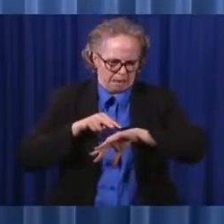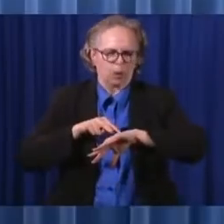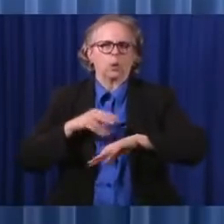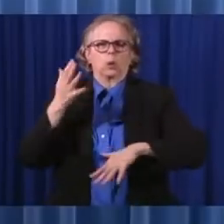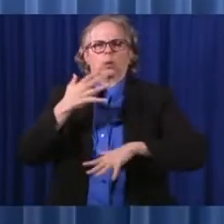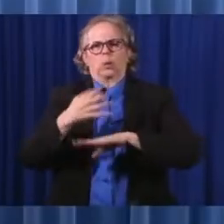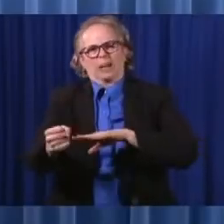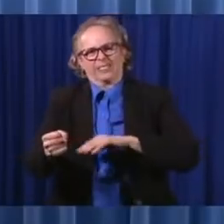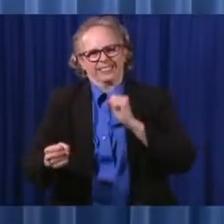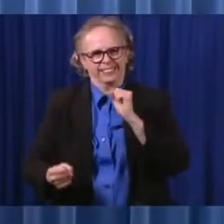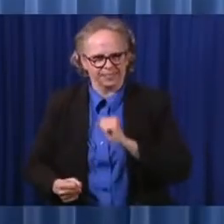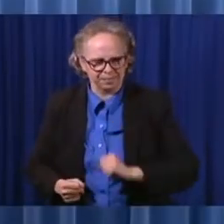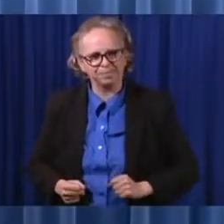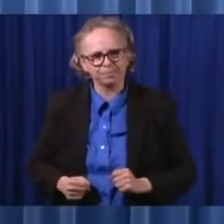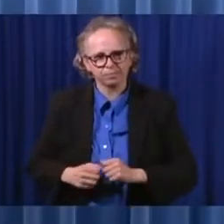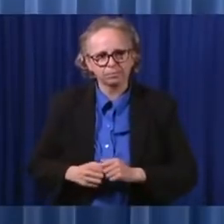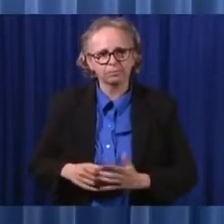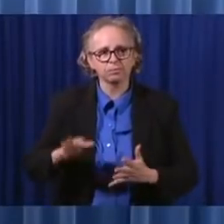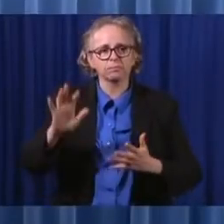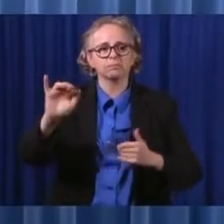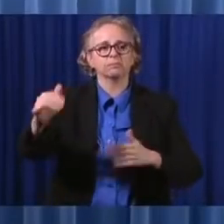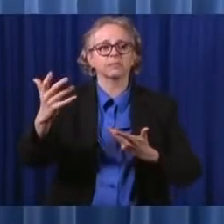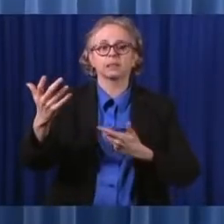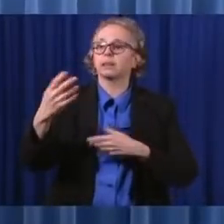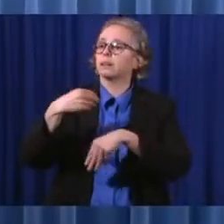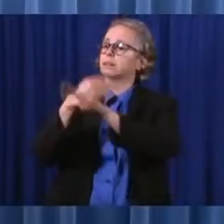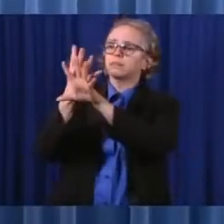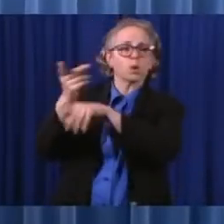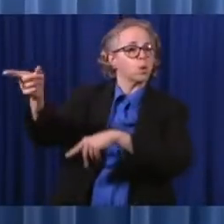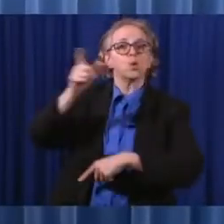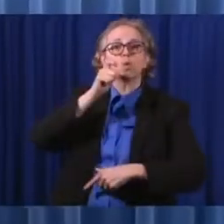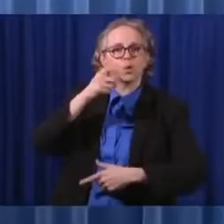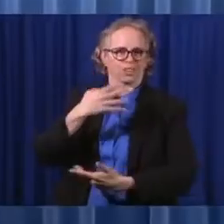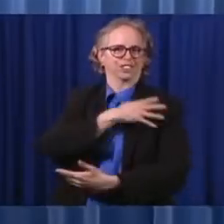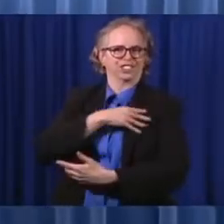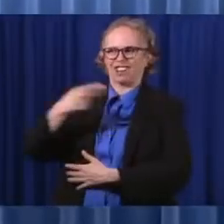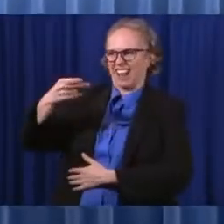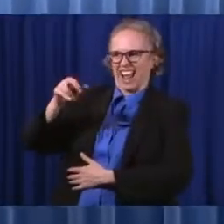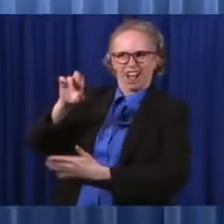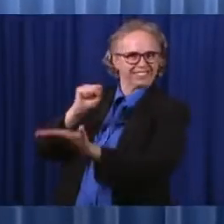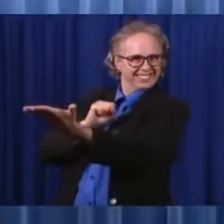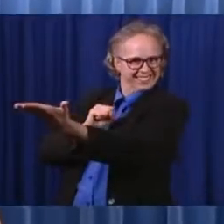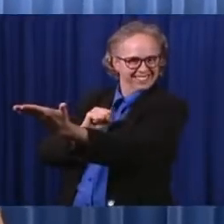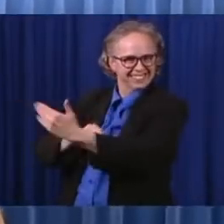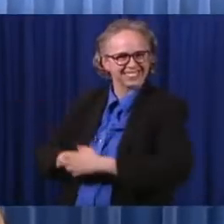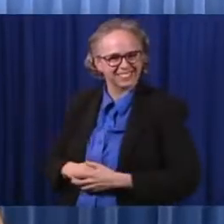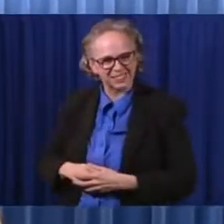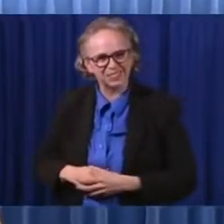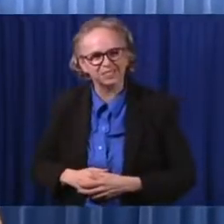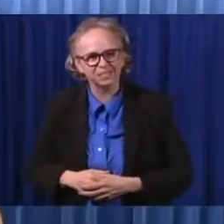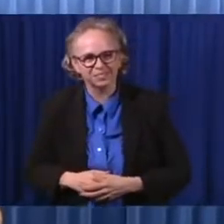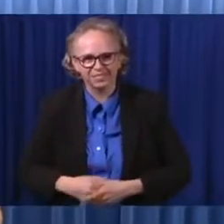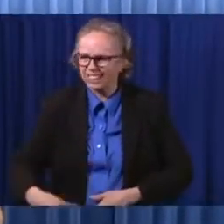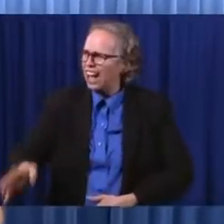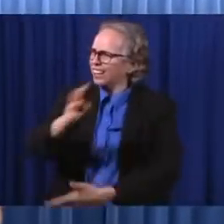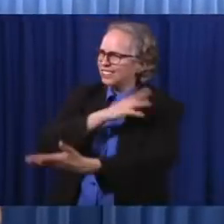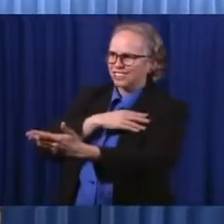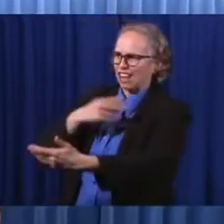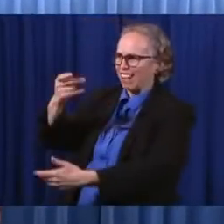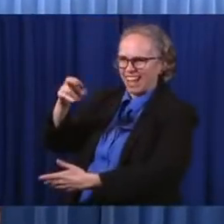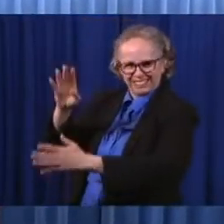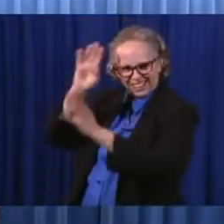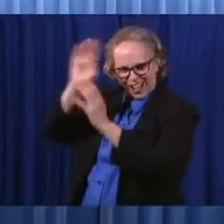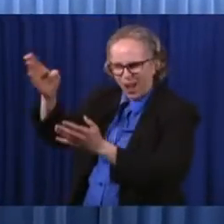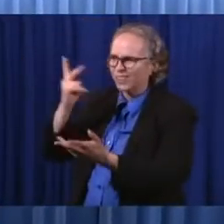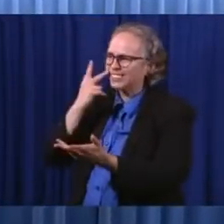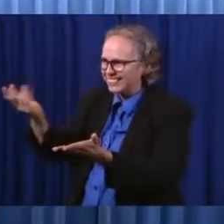is on the line. Eric, if you can get the general. The general's up there. General, good to see you